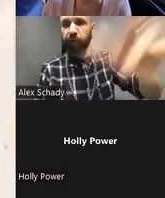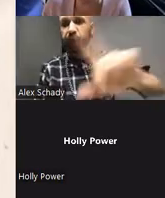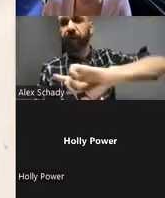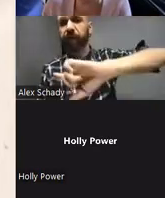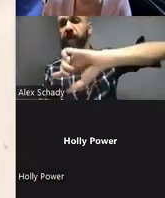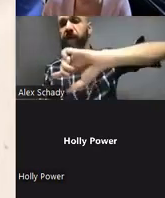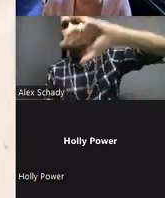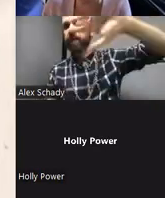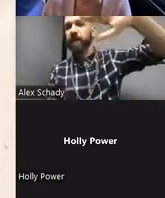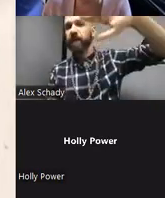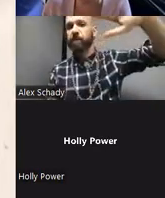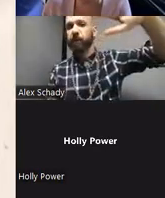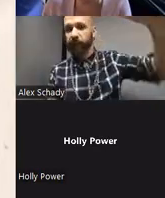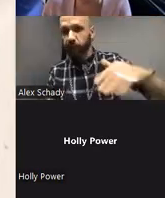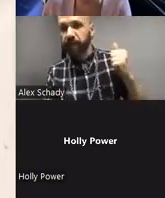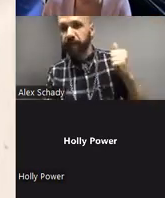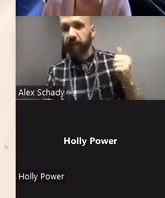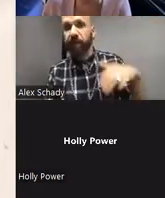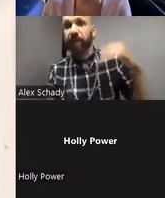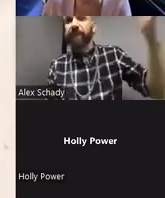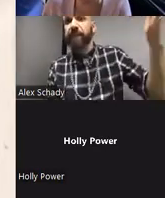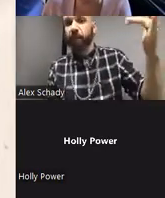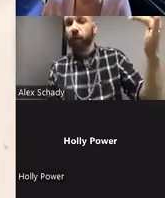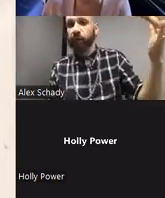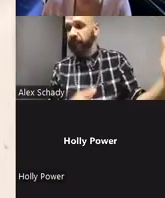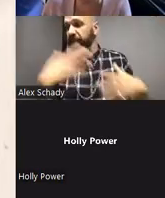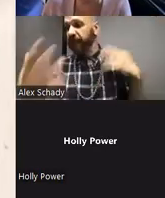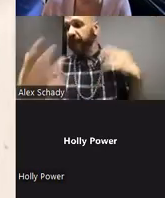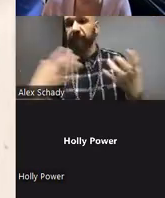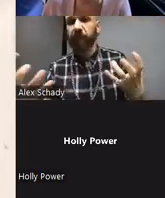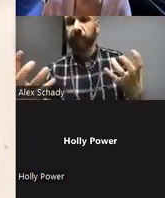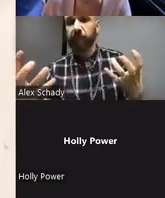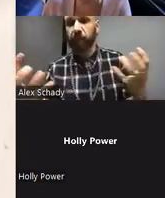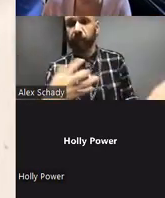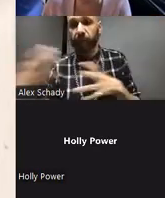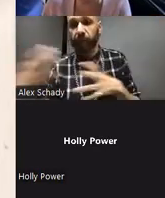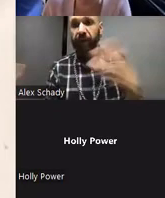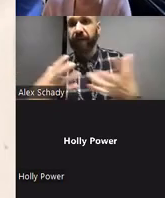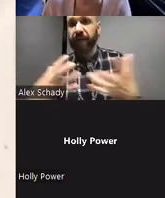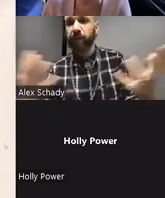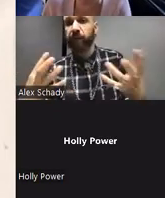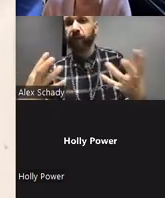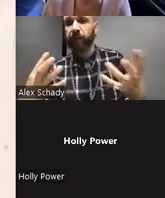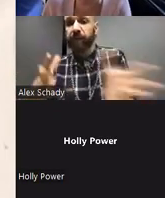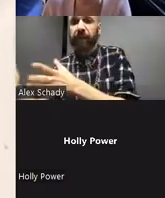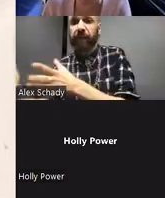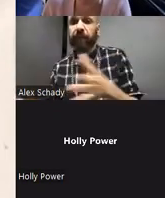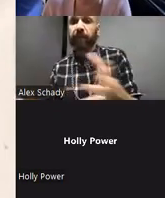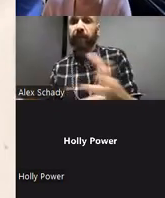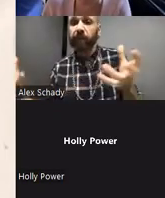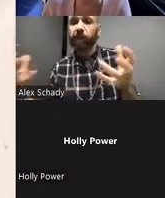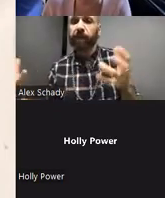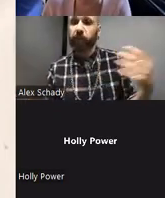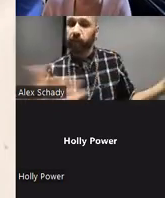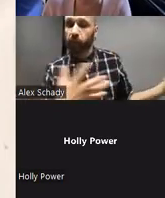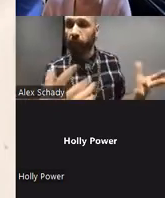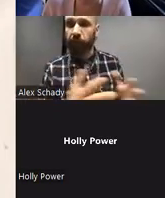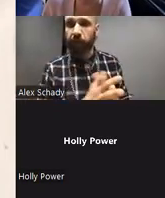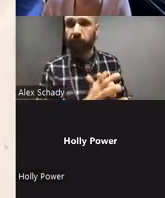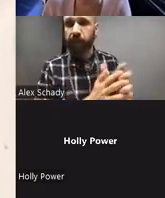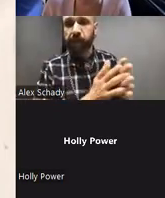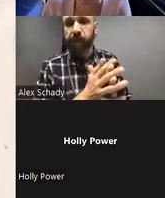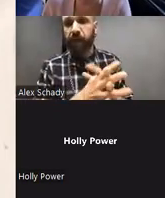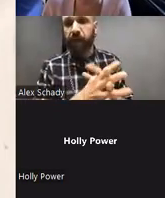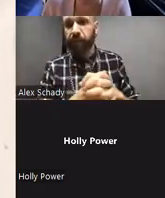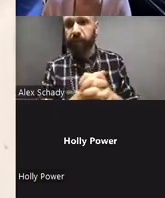OHP projector. And the participants then, when they see their object, tell us something about the object, share some information about the object and why it